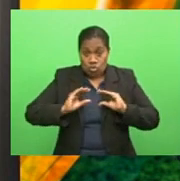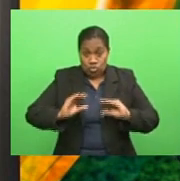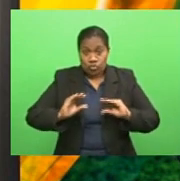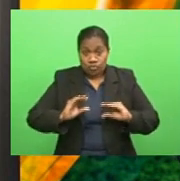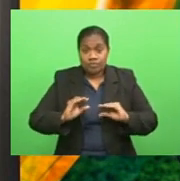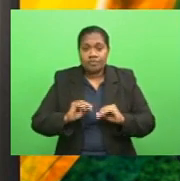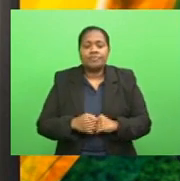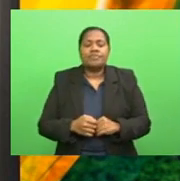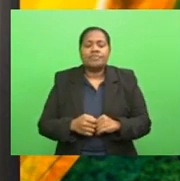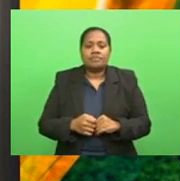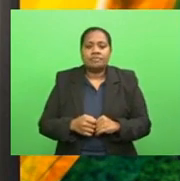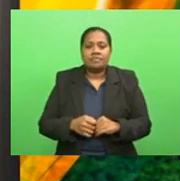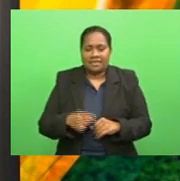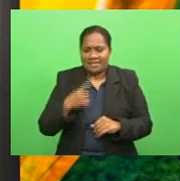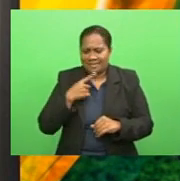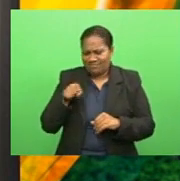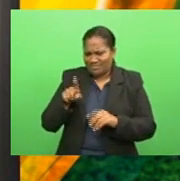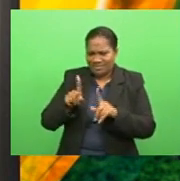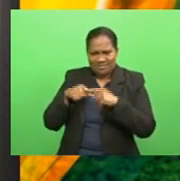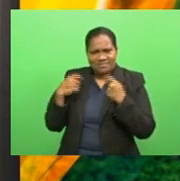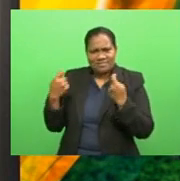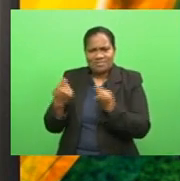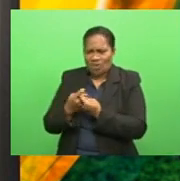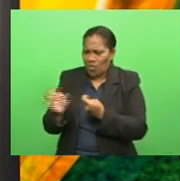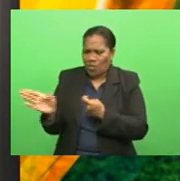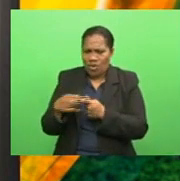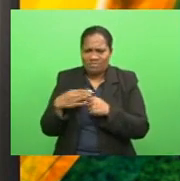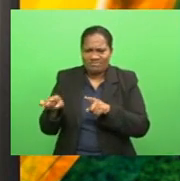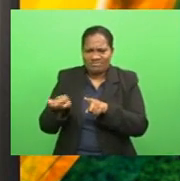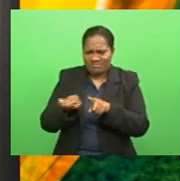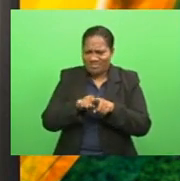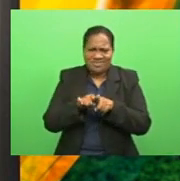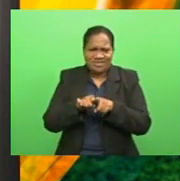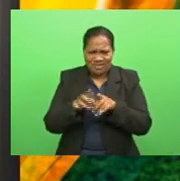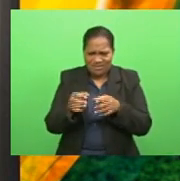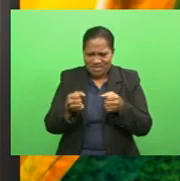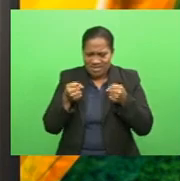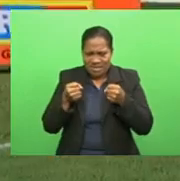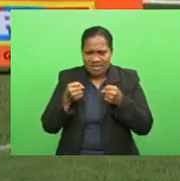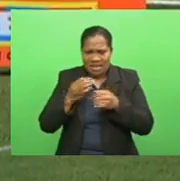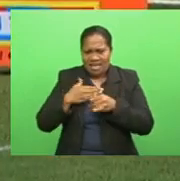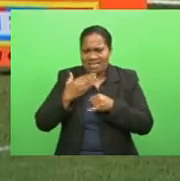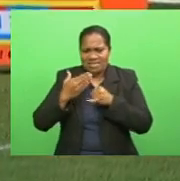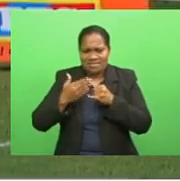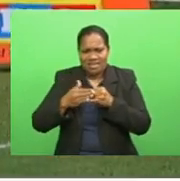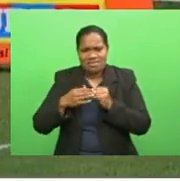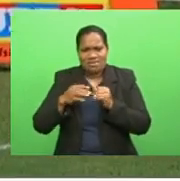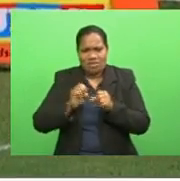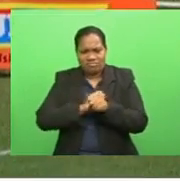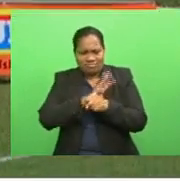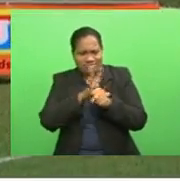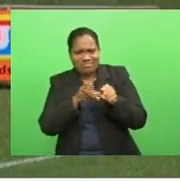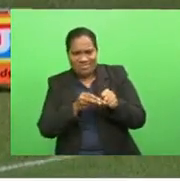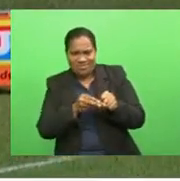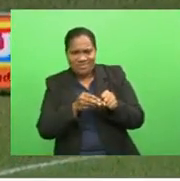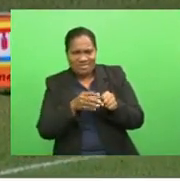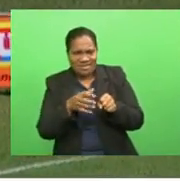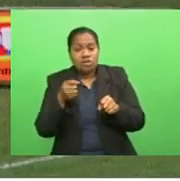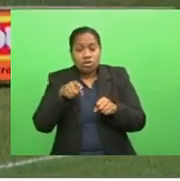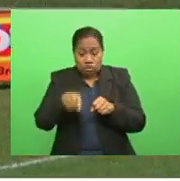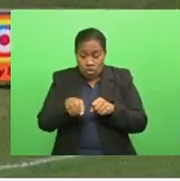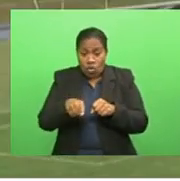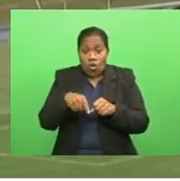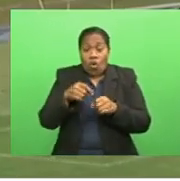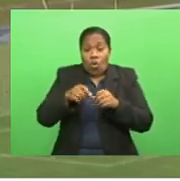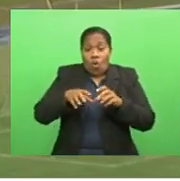team won't be in the same form they were in pre-COVID-19. Rewa FC still stands at the top of the Vodafone Premier League